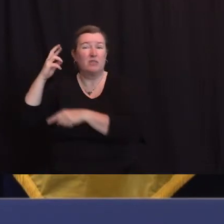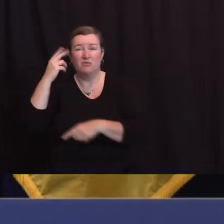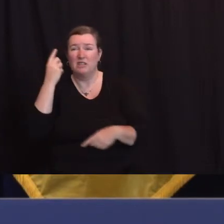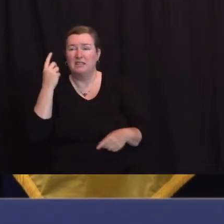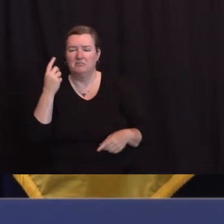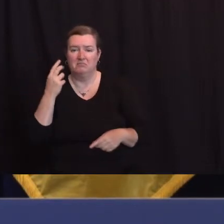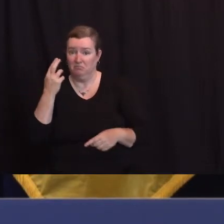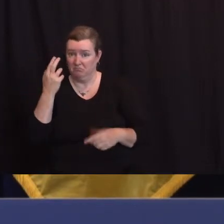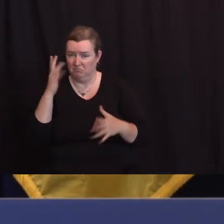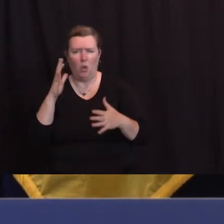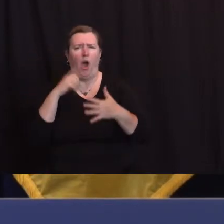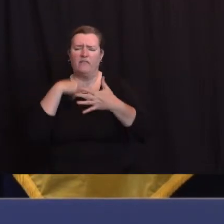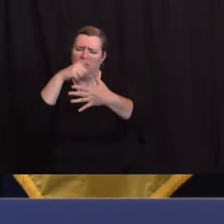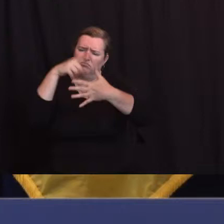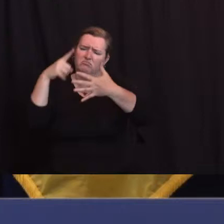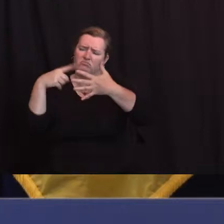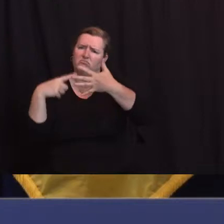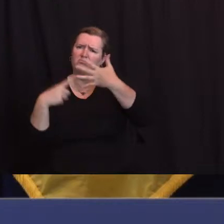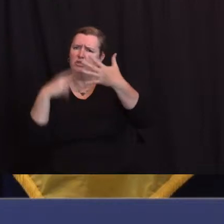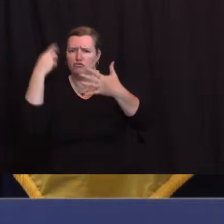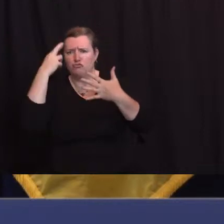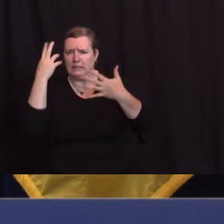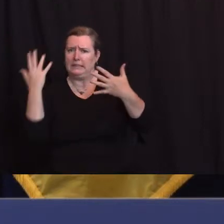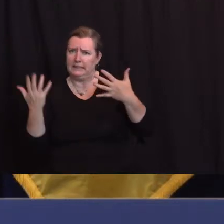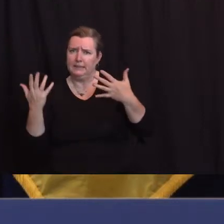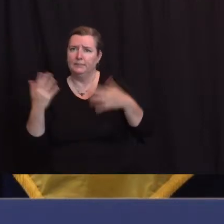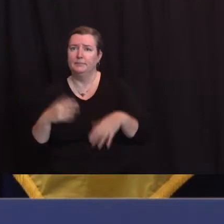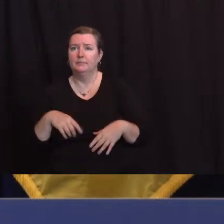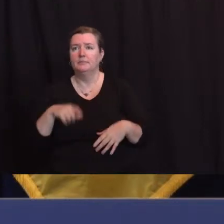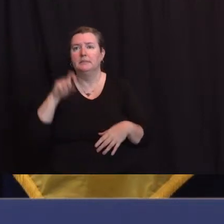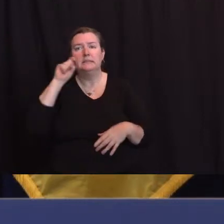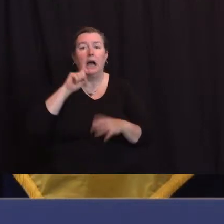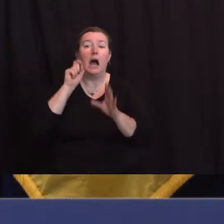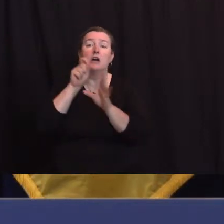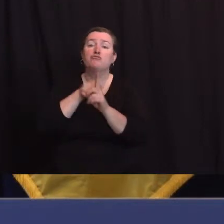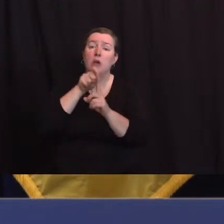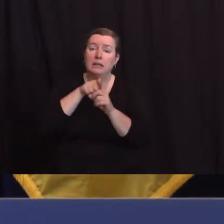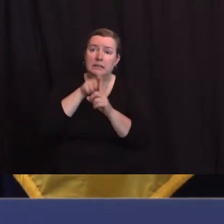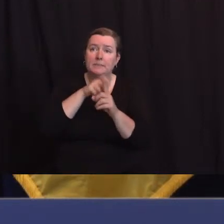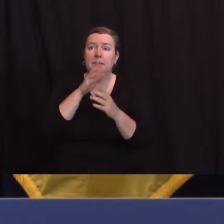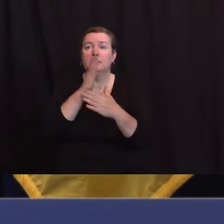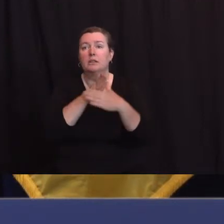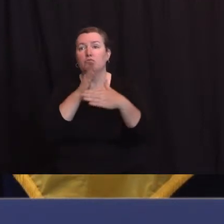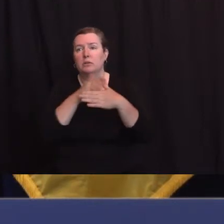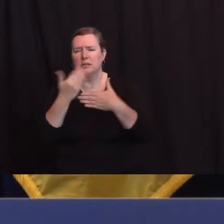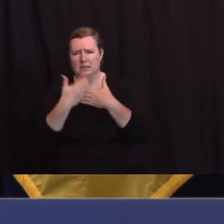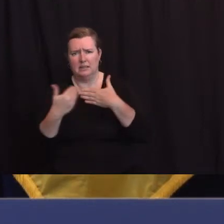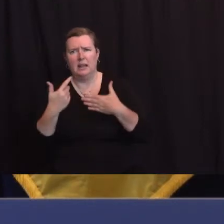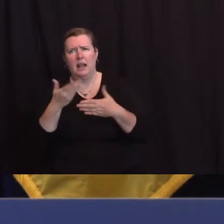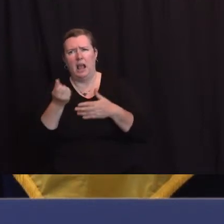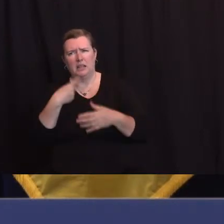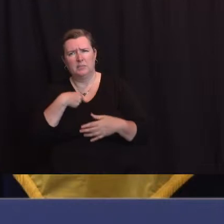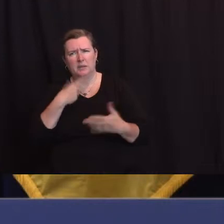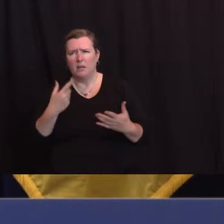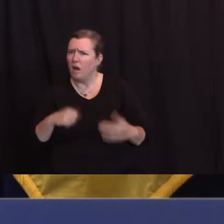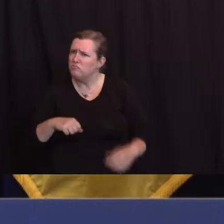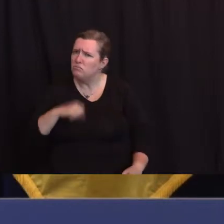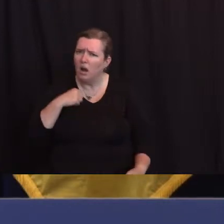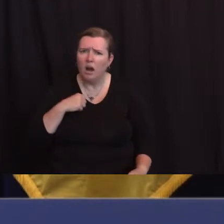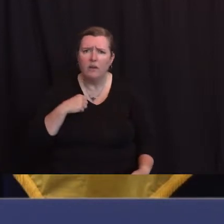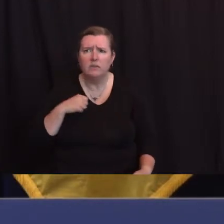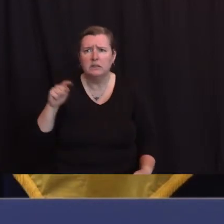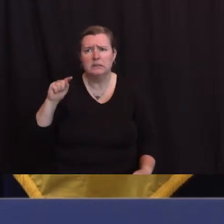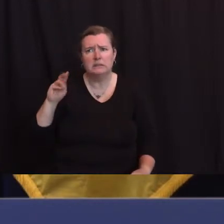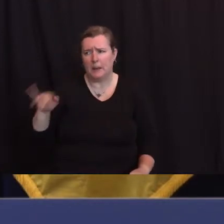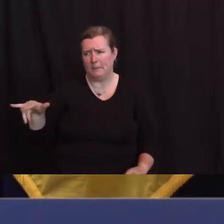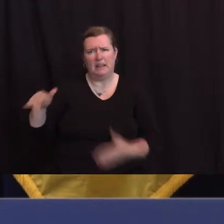terms of sexual harassment, workplace conditions, et cetera. I'm proud of the fact that Tammy led this. Tammy's